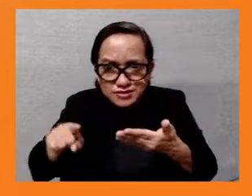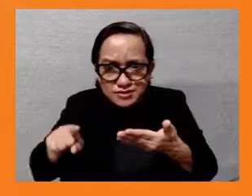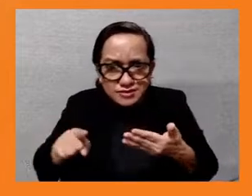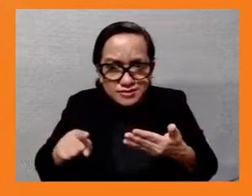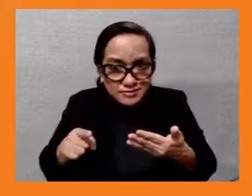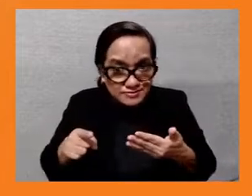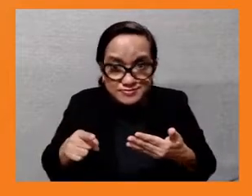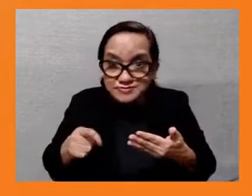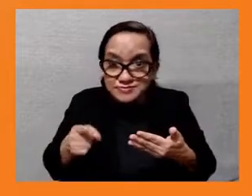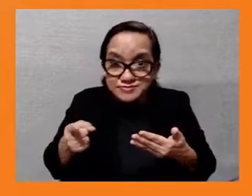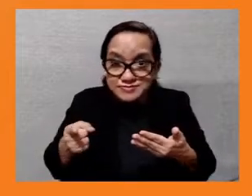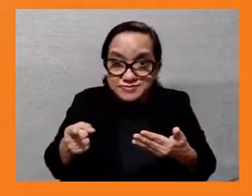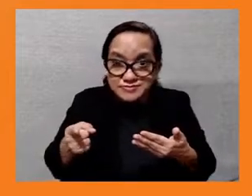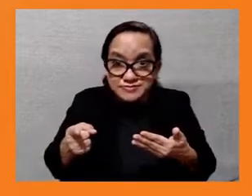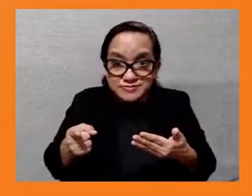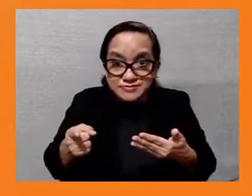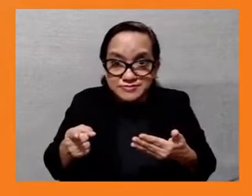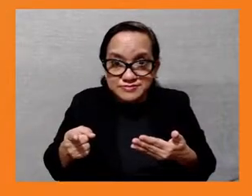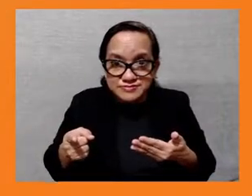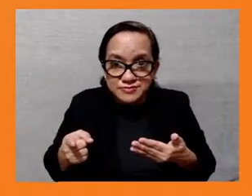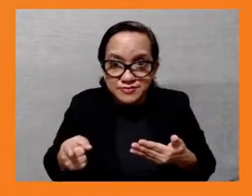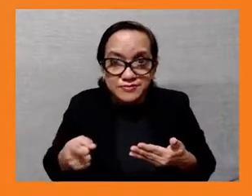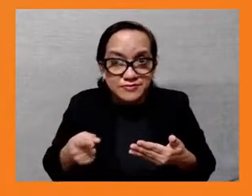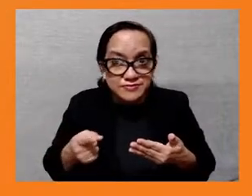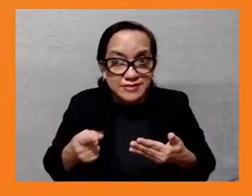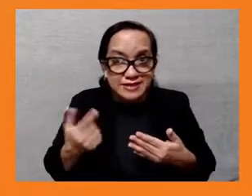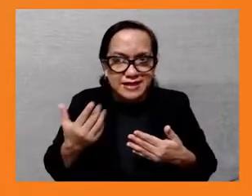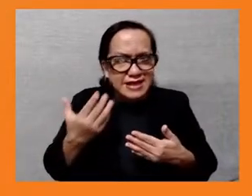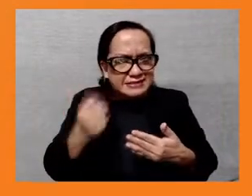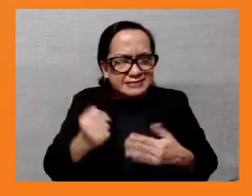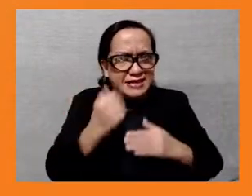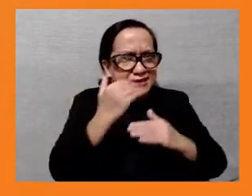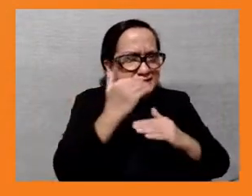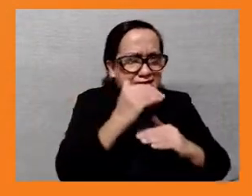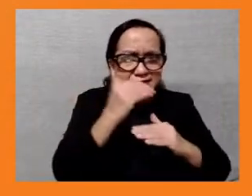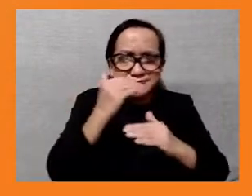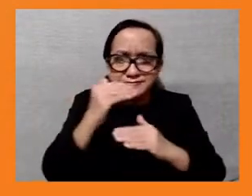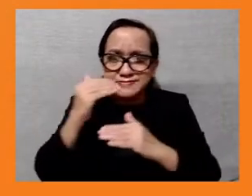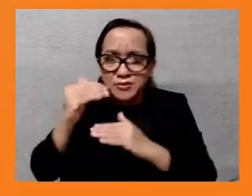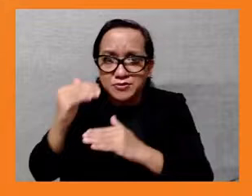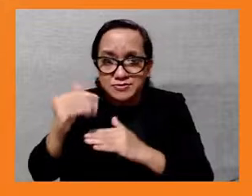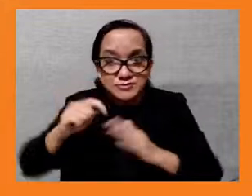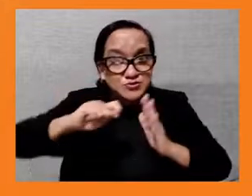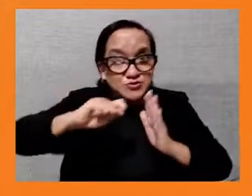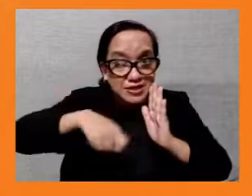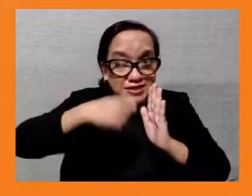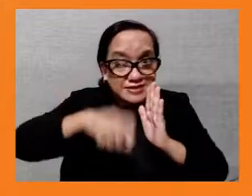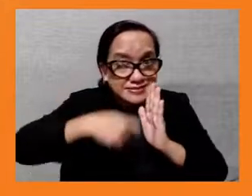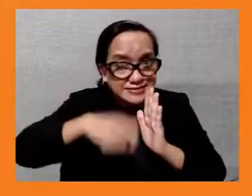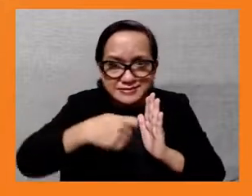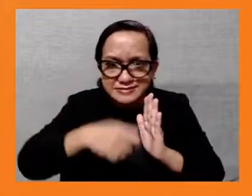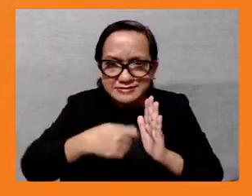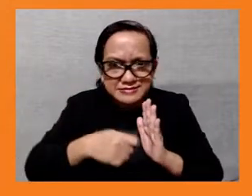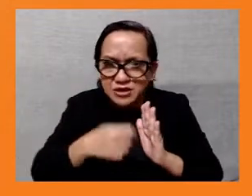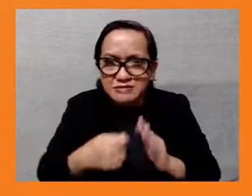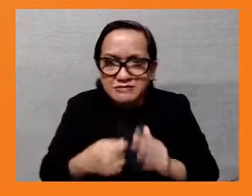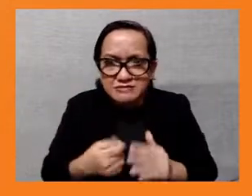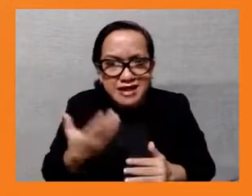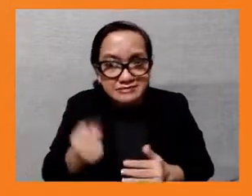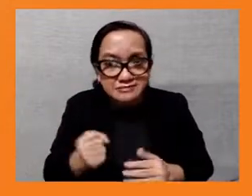is, it's anonymous. How will ADB ensure that making recourse for project-affected communities easier,